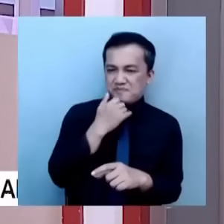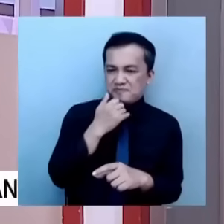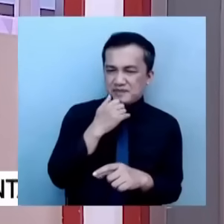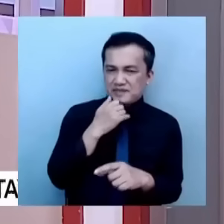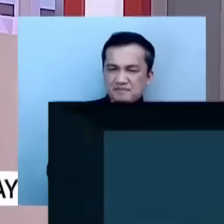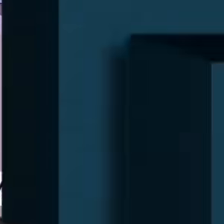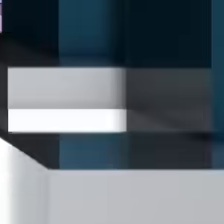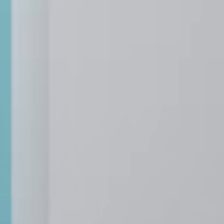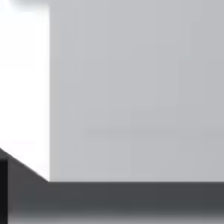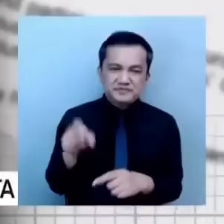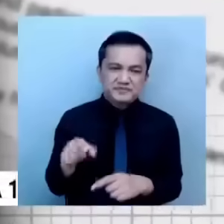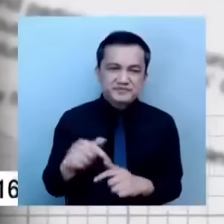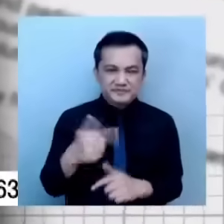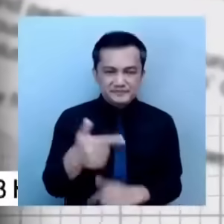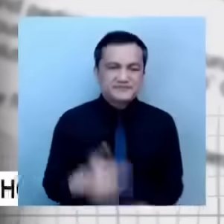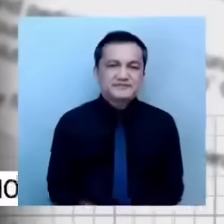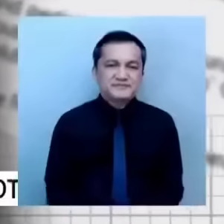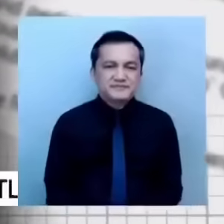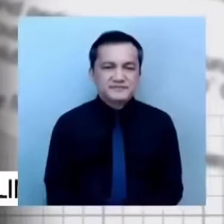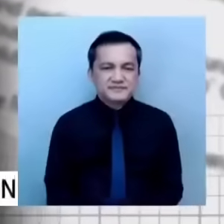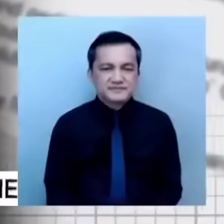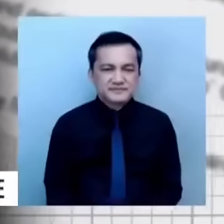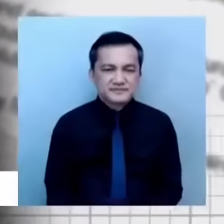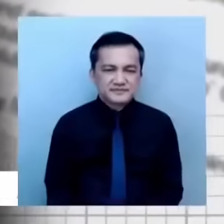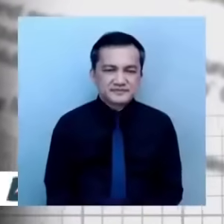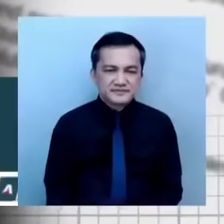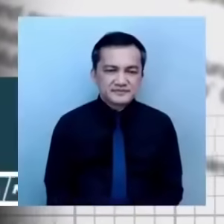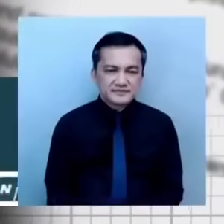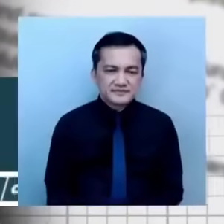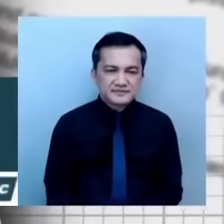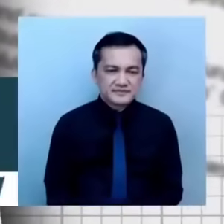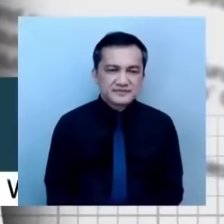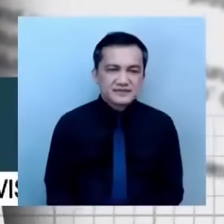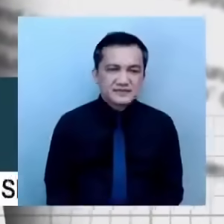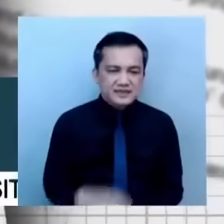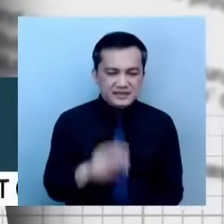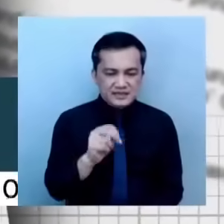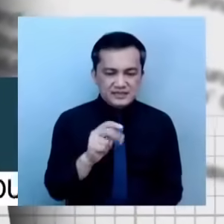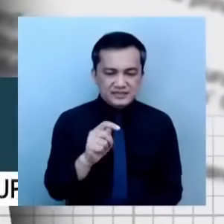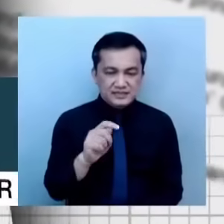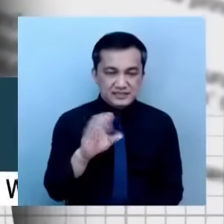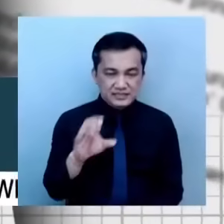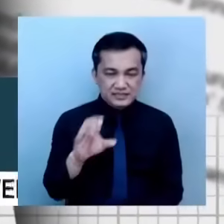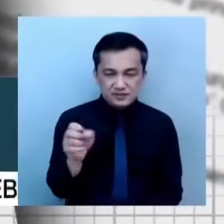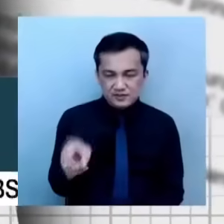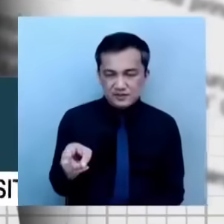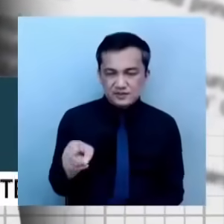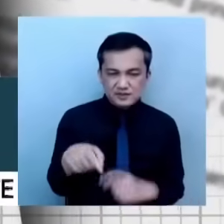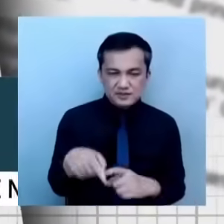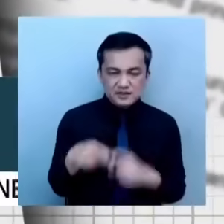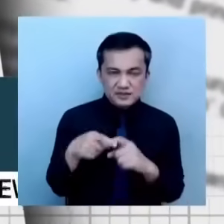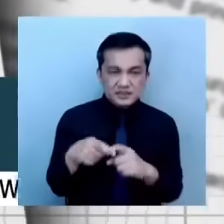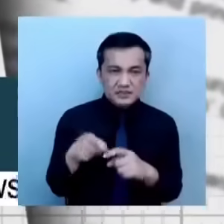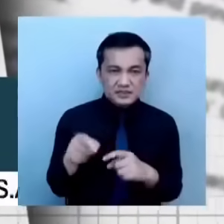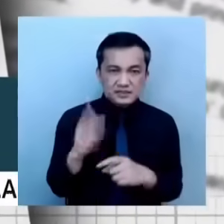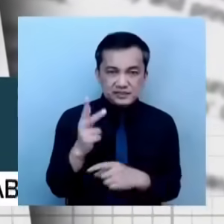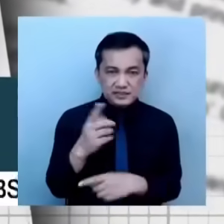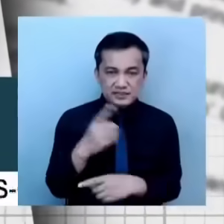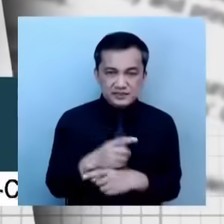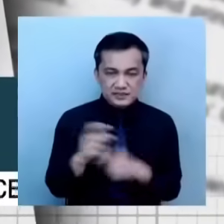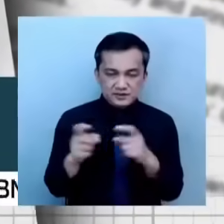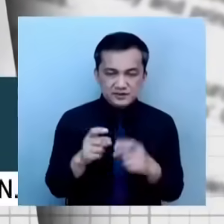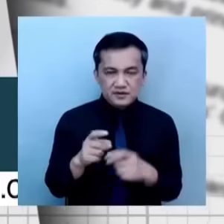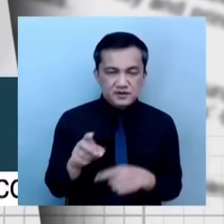reports. The National Telecommunications Commission issues a show cause order and suspends for 30 days the operations of Suarasug